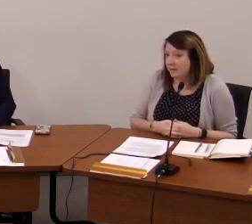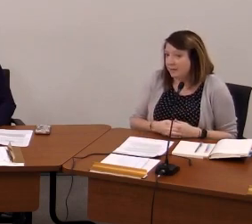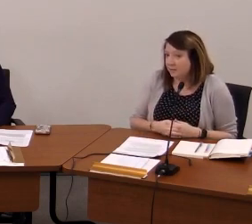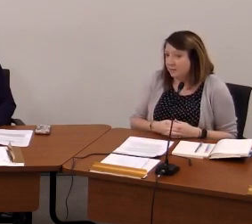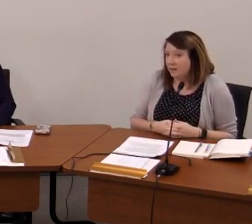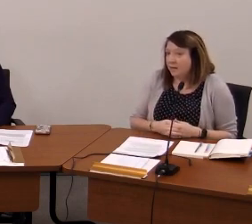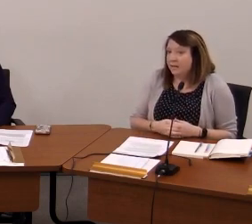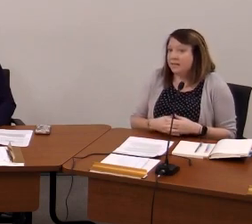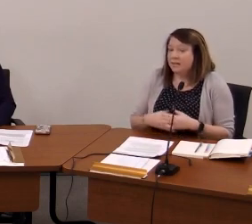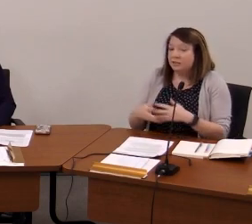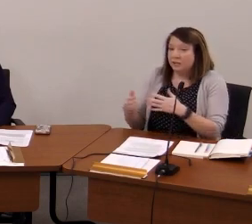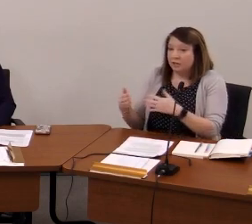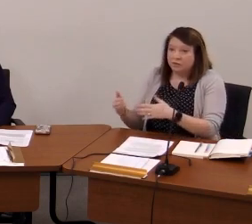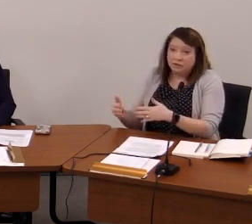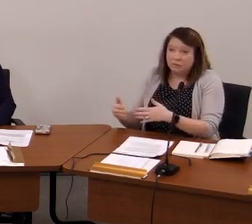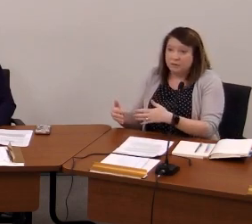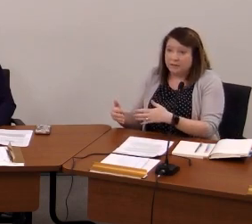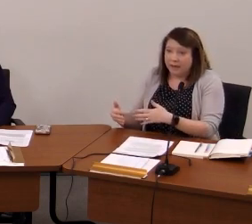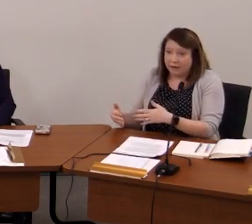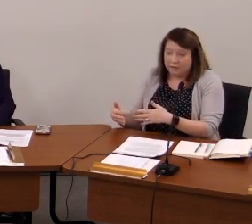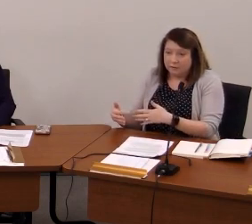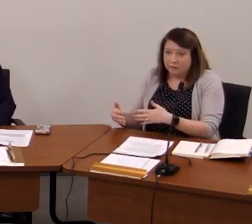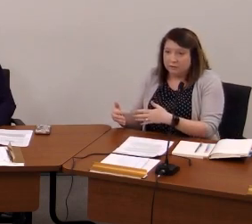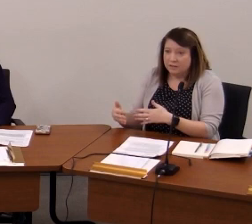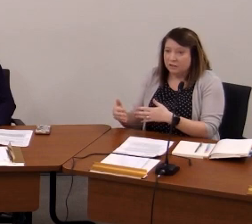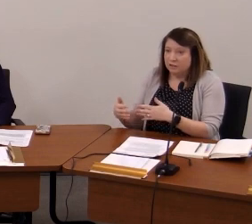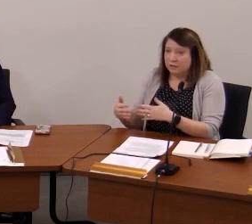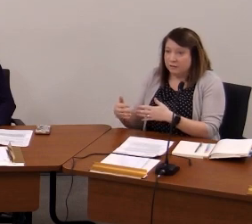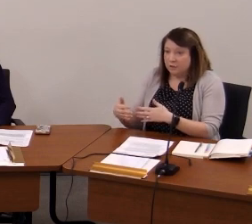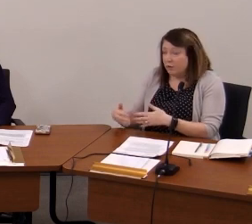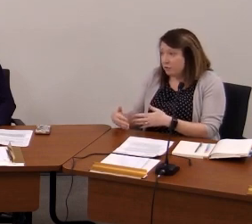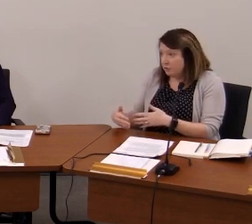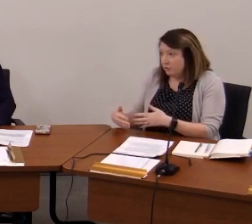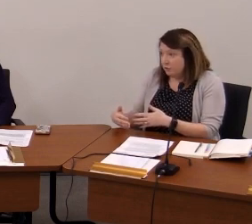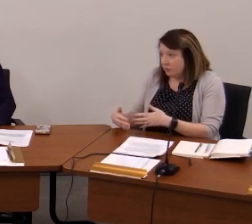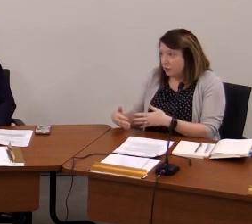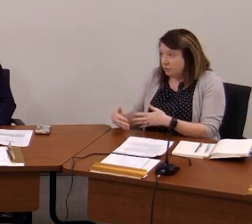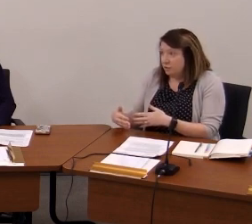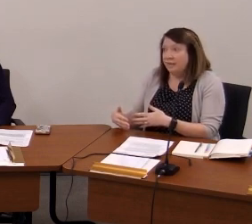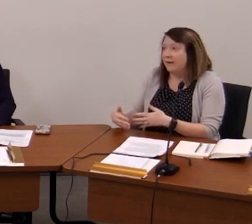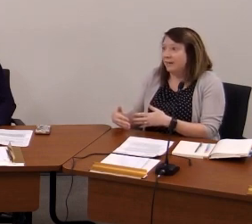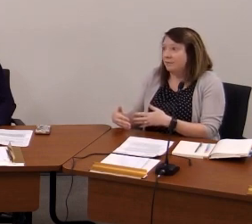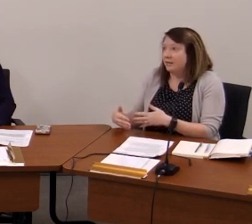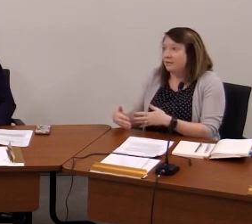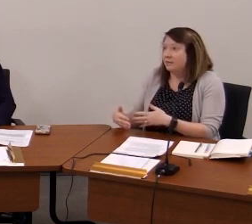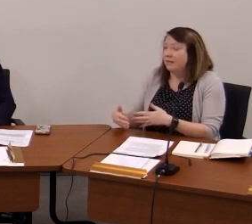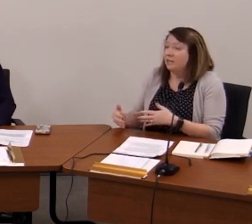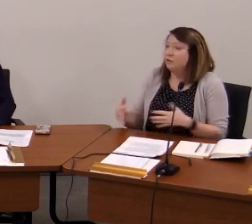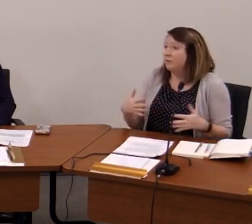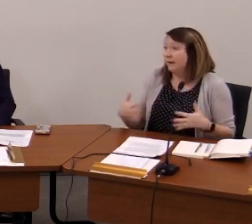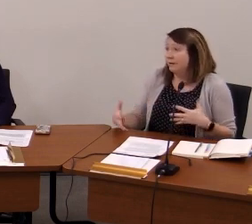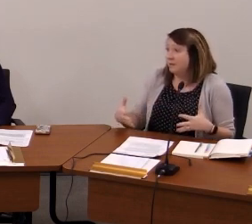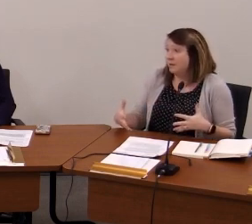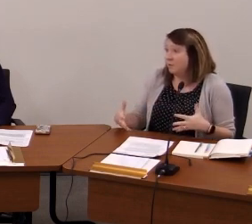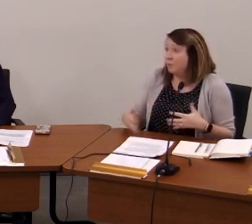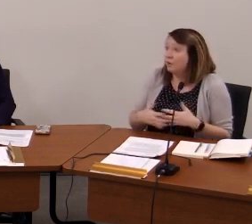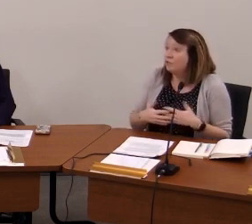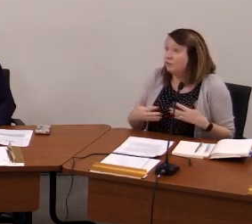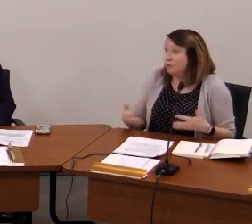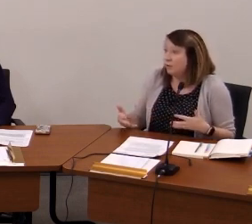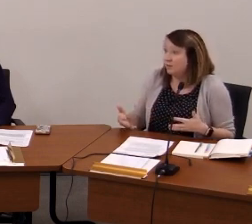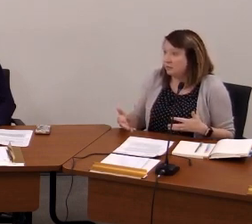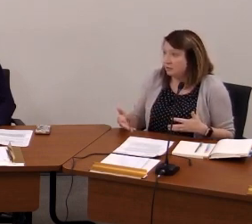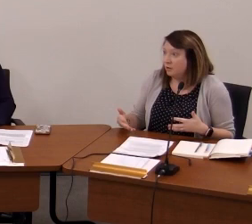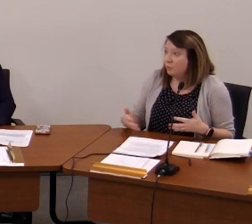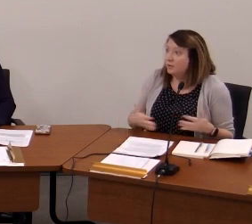students with IEPs. Then look at your students without free and reduced lunch. Do those students have IEPs, and can you compare them? And